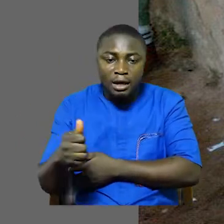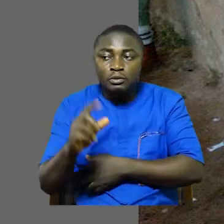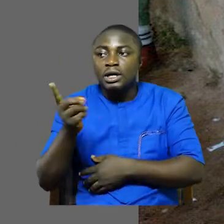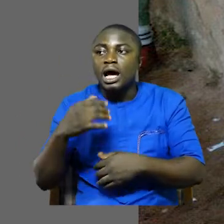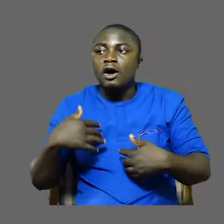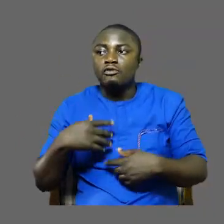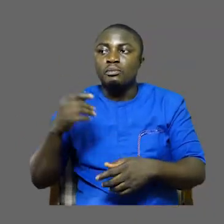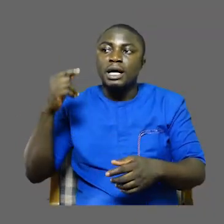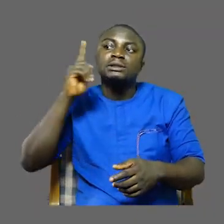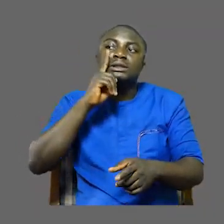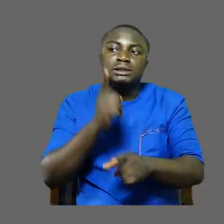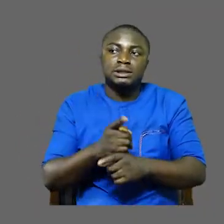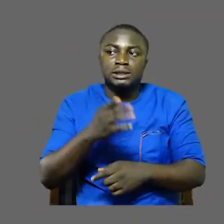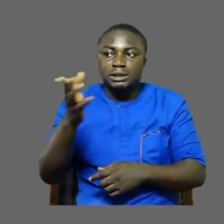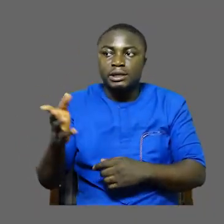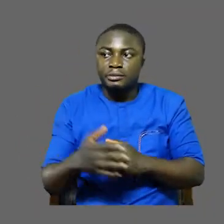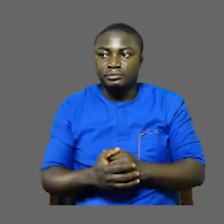here.